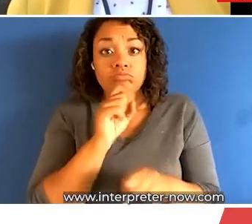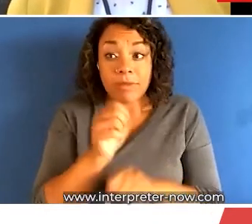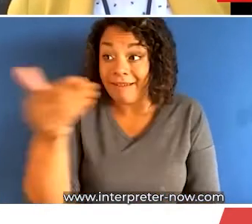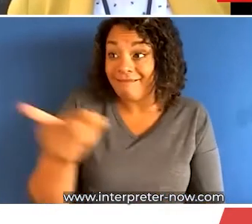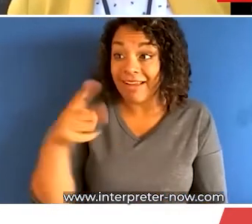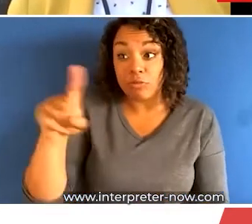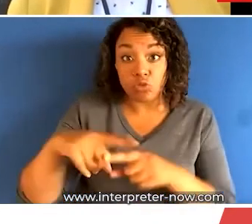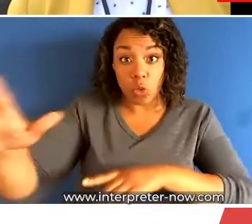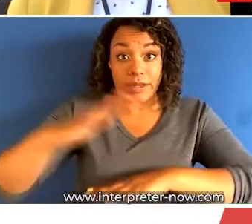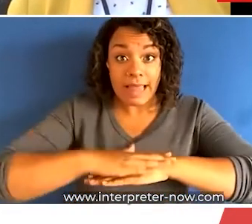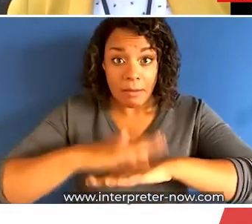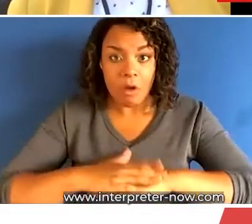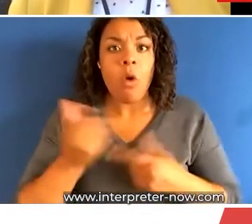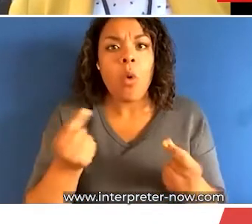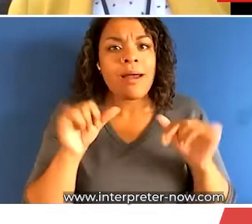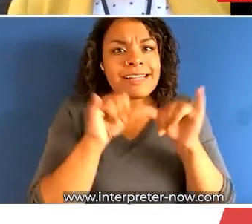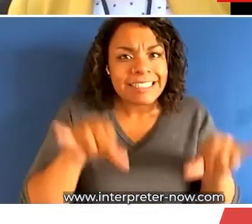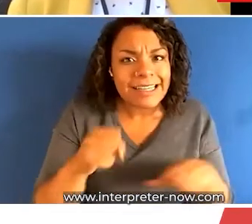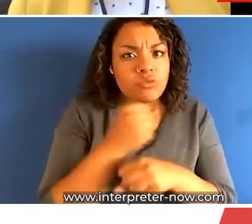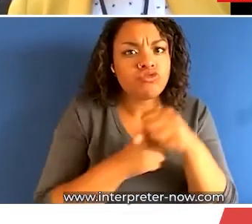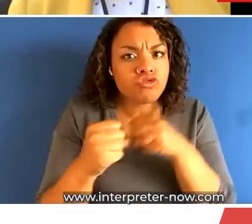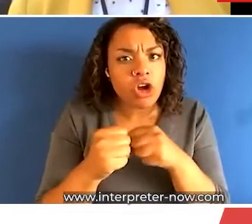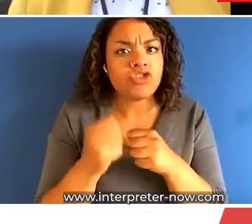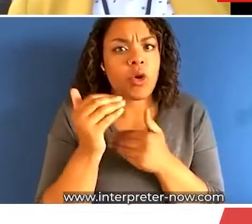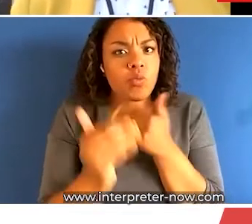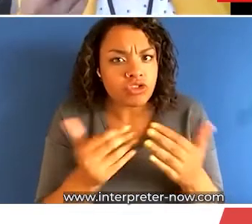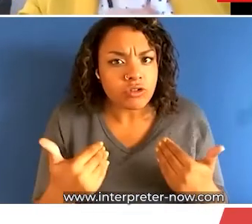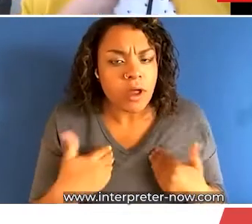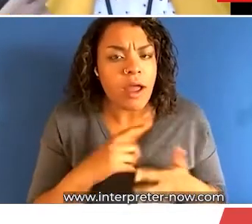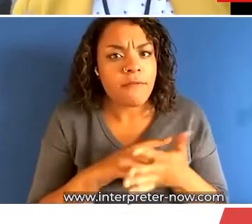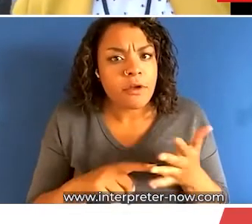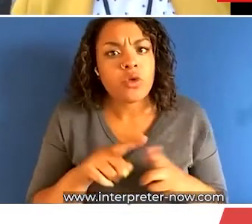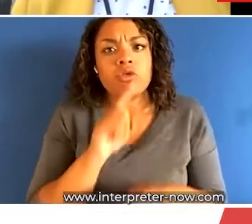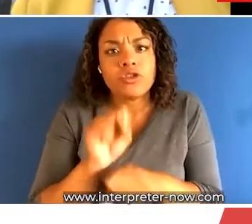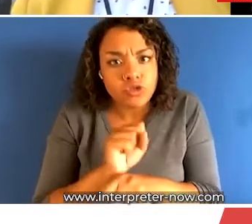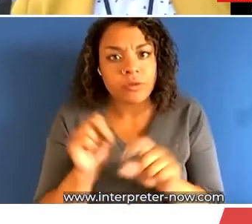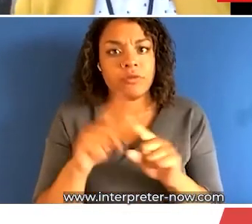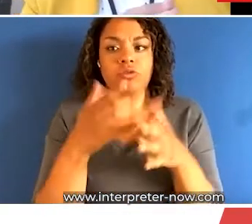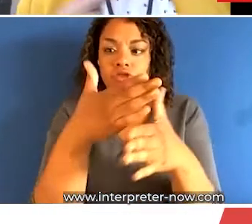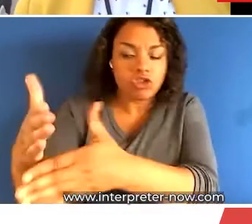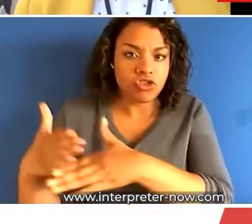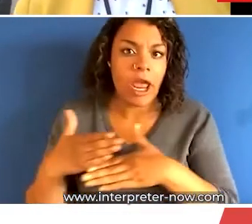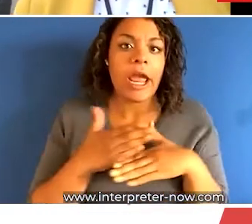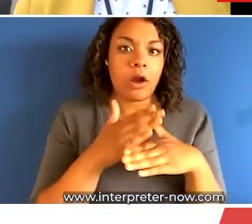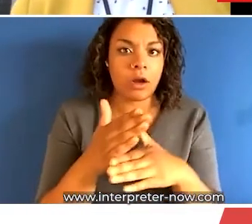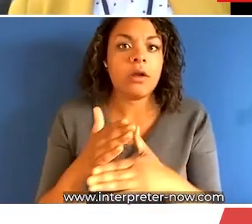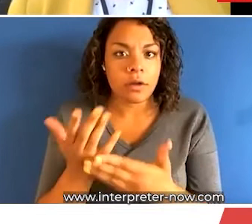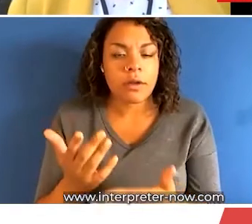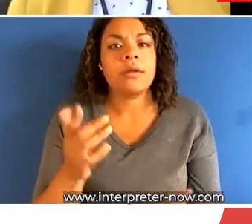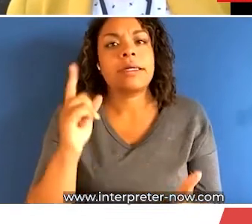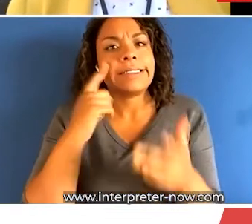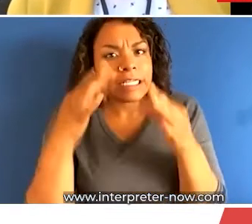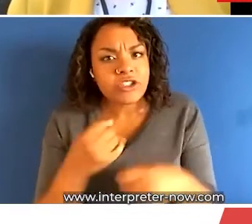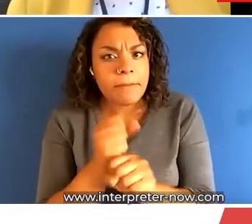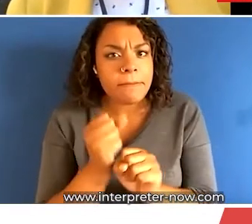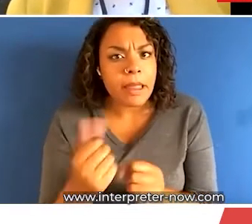what are the systems and structures and procedures that they have in place to truly share that governance, to truly share that